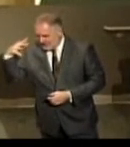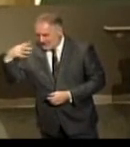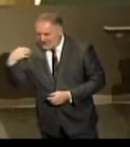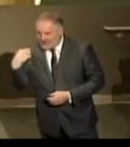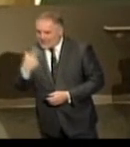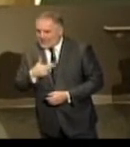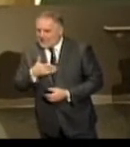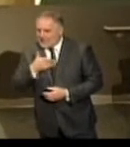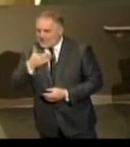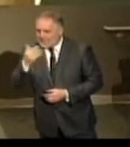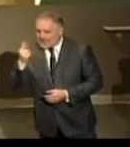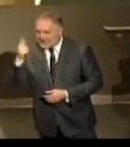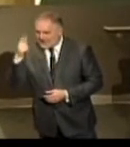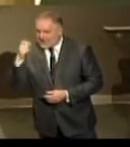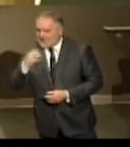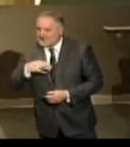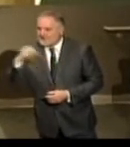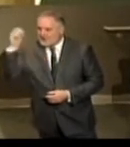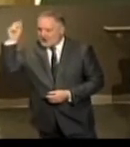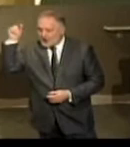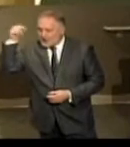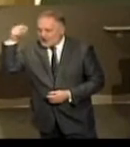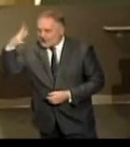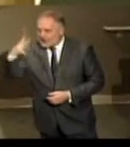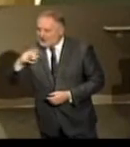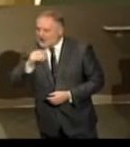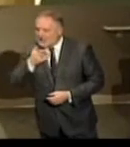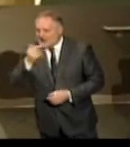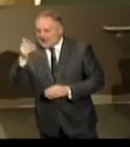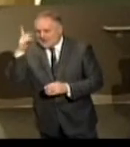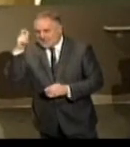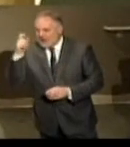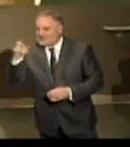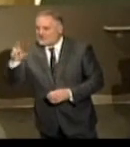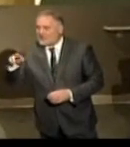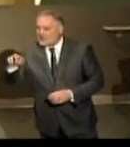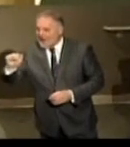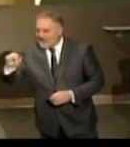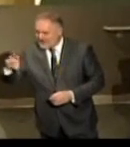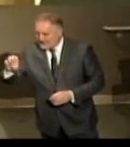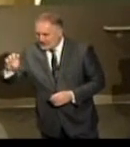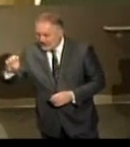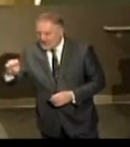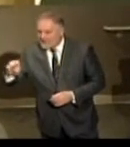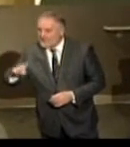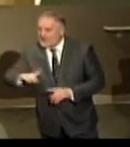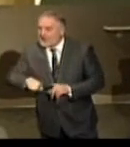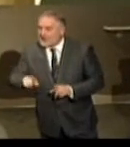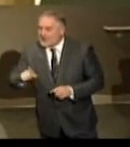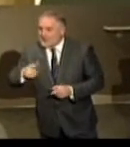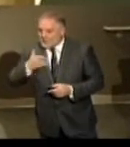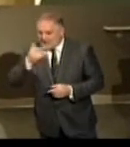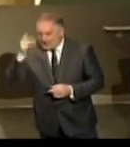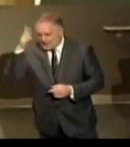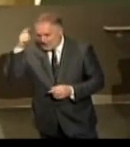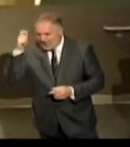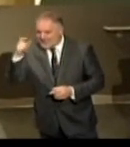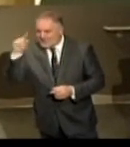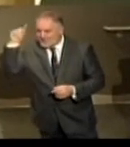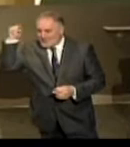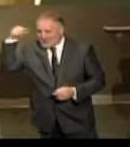We're better because of grace. If we're better at all. The grace of God. One race.